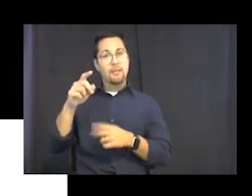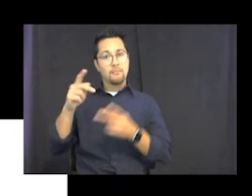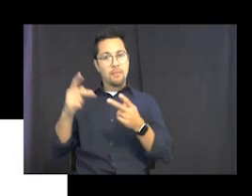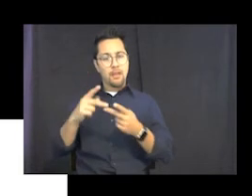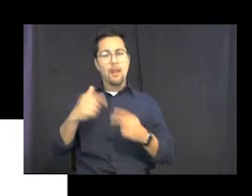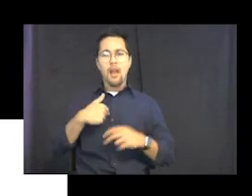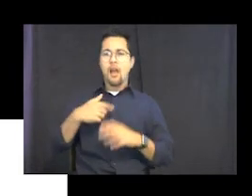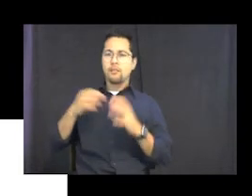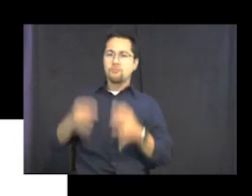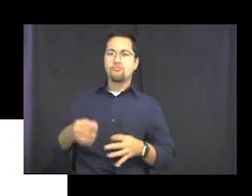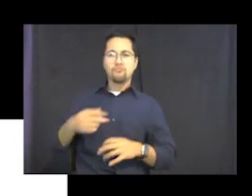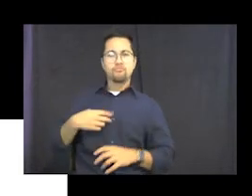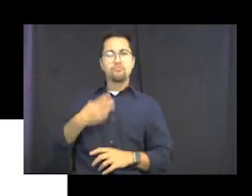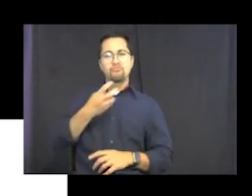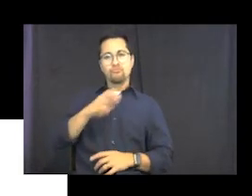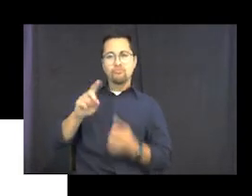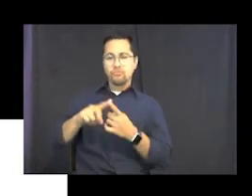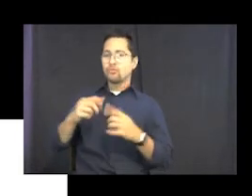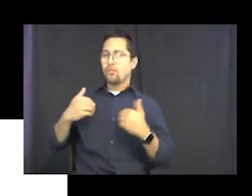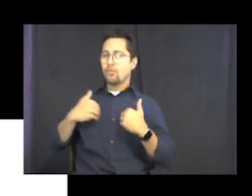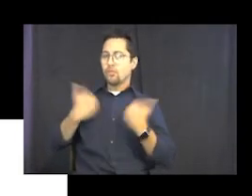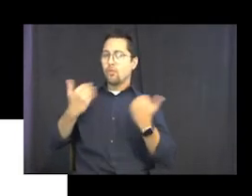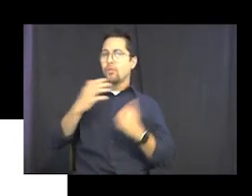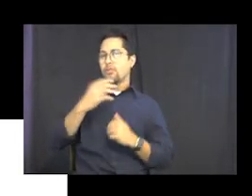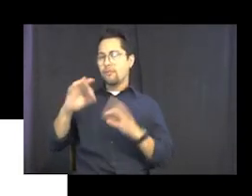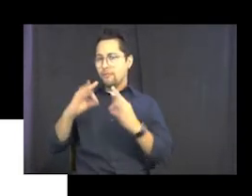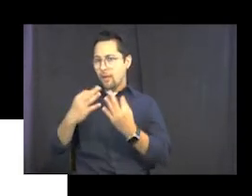I chose to go over to our Youth and Family Center.